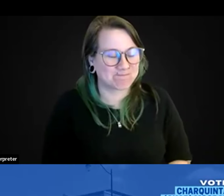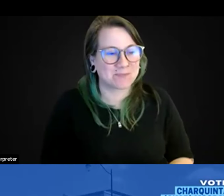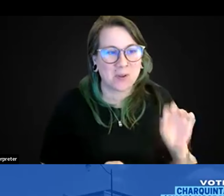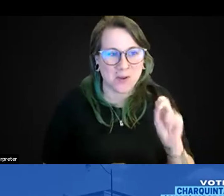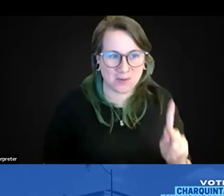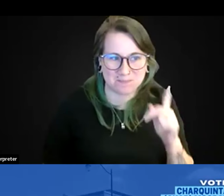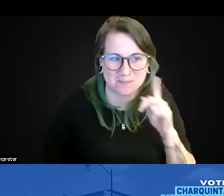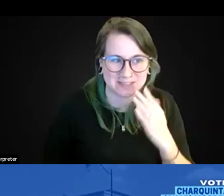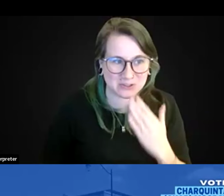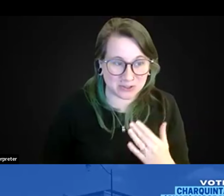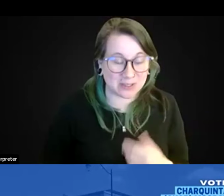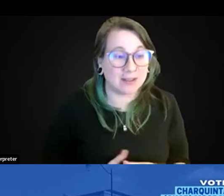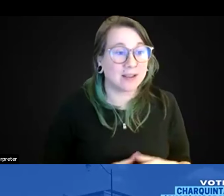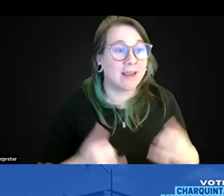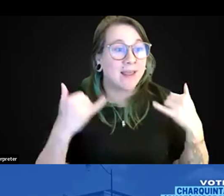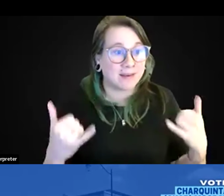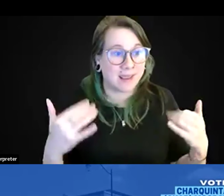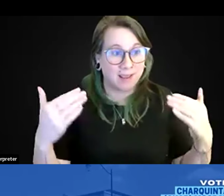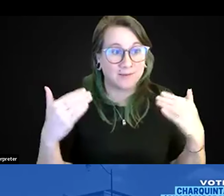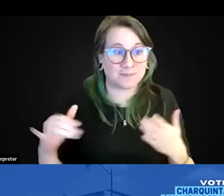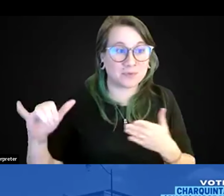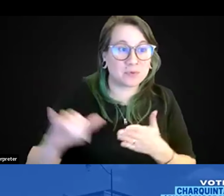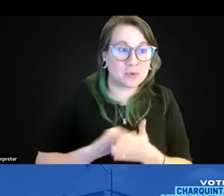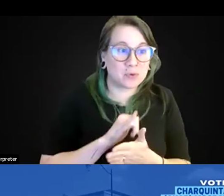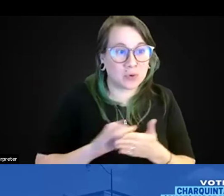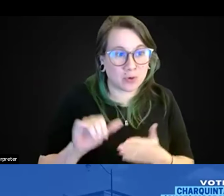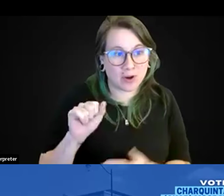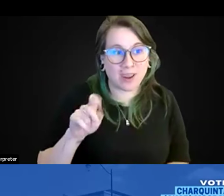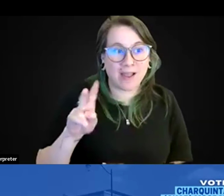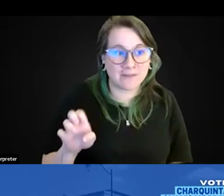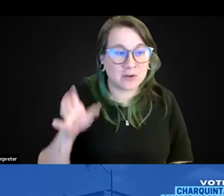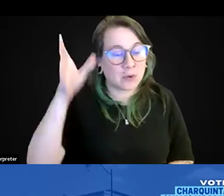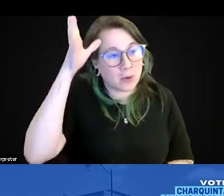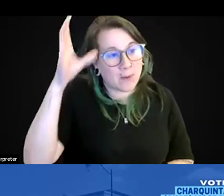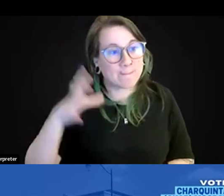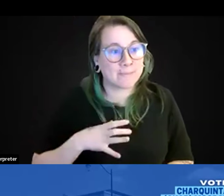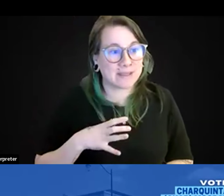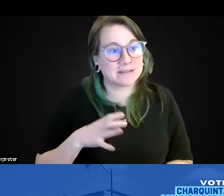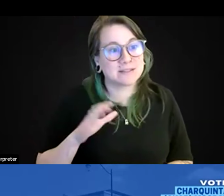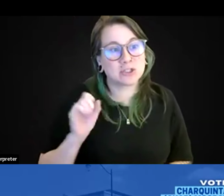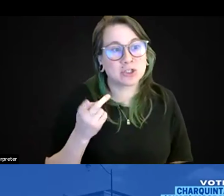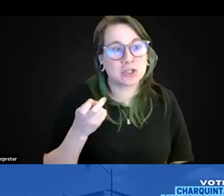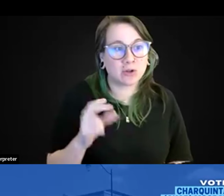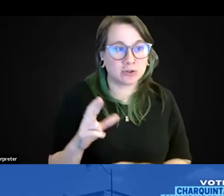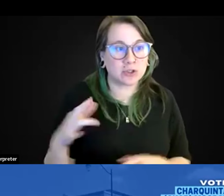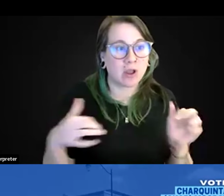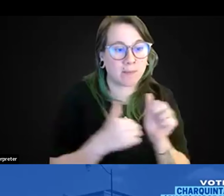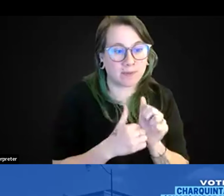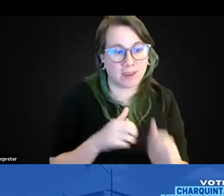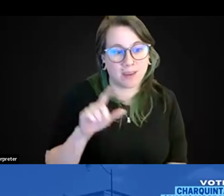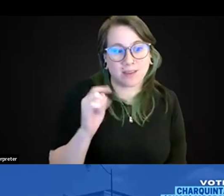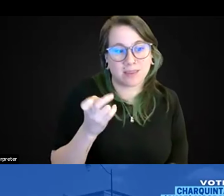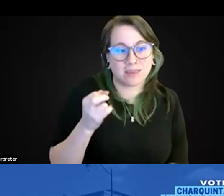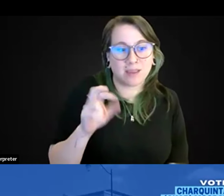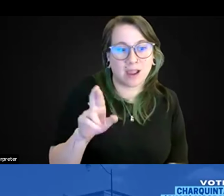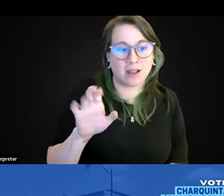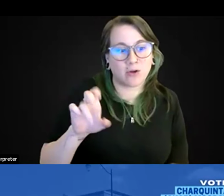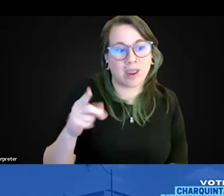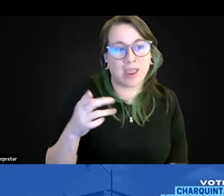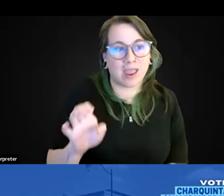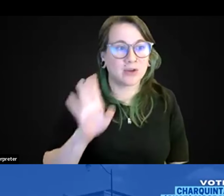good. So now we have the New York Avenue Men's Shelter update. We have Tyler Edge presenting. Yeah, good